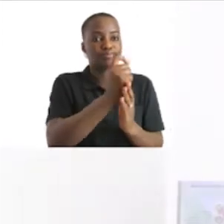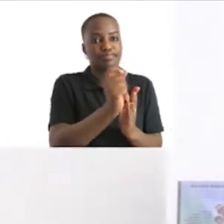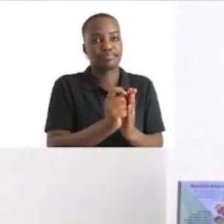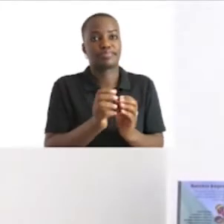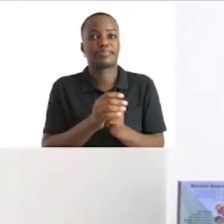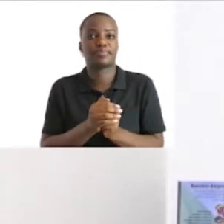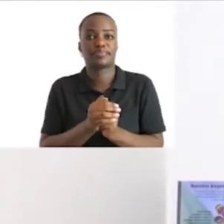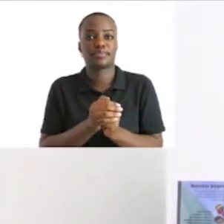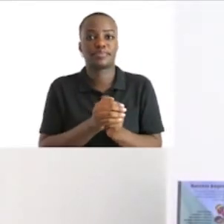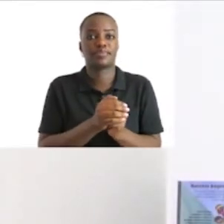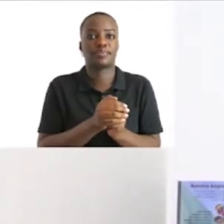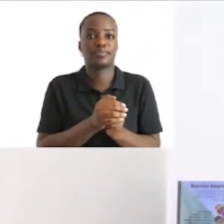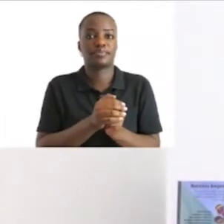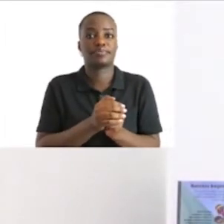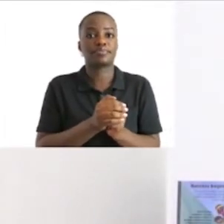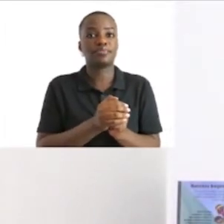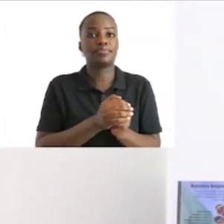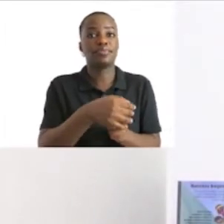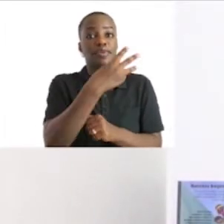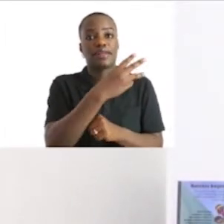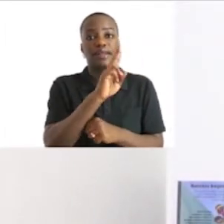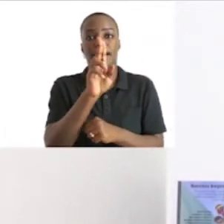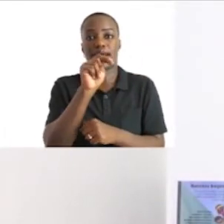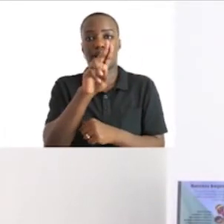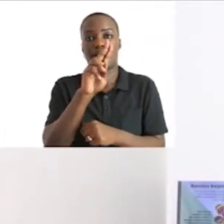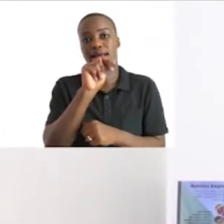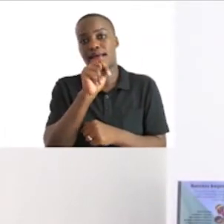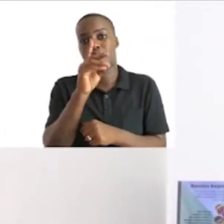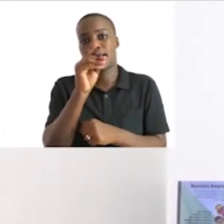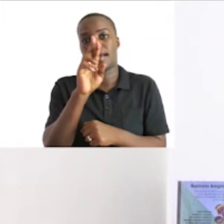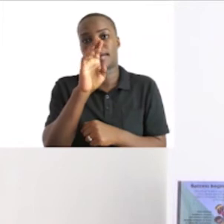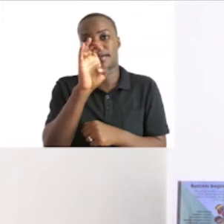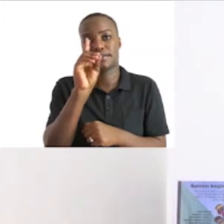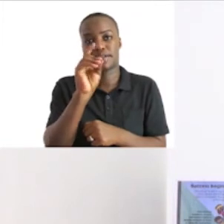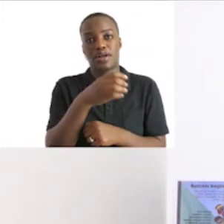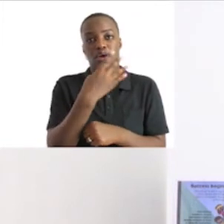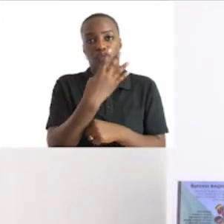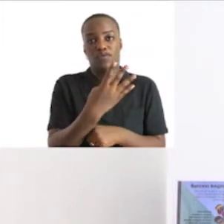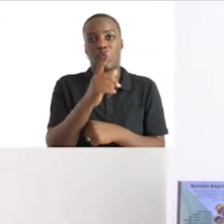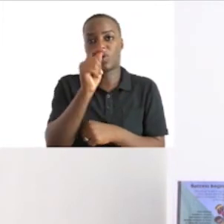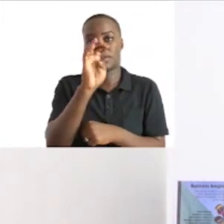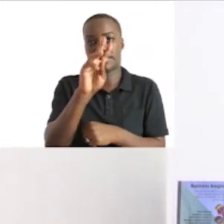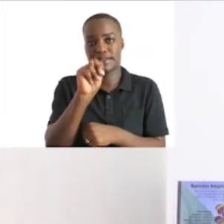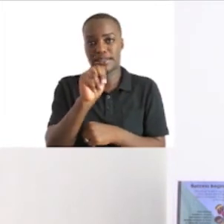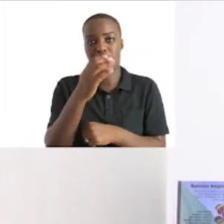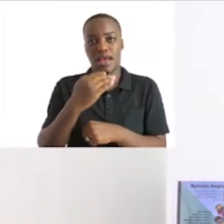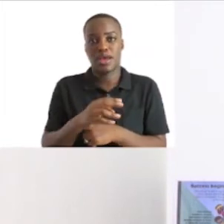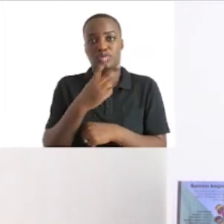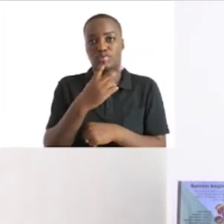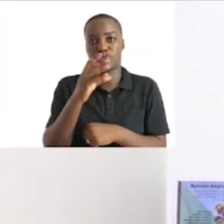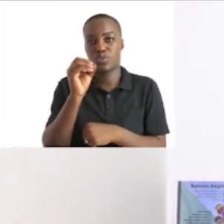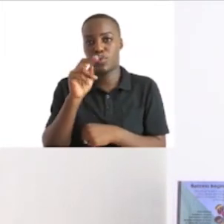board. We can see 3 hundreds plus 4 tens plus 2